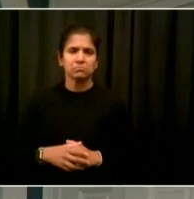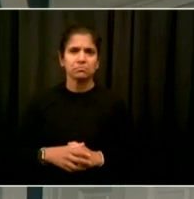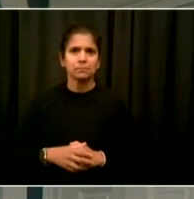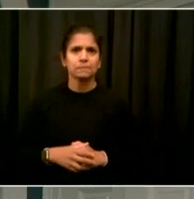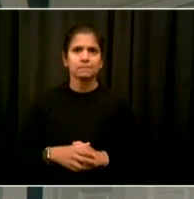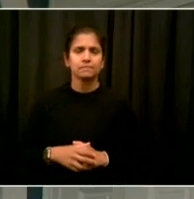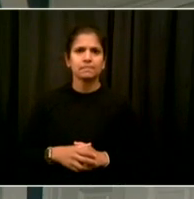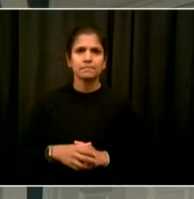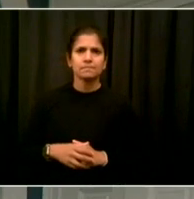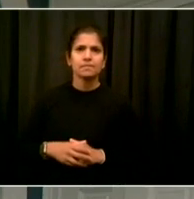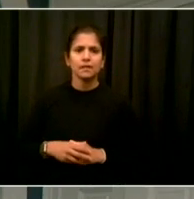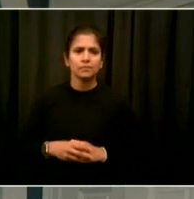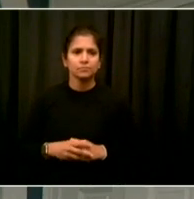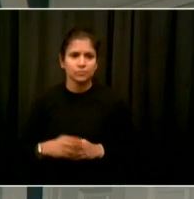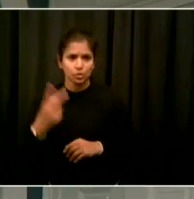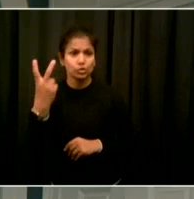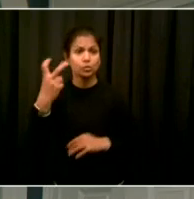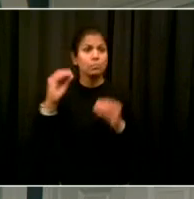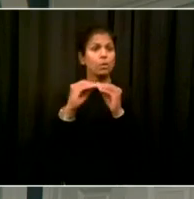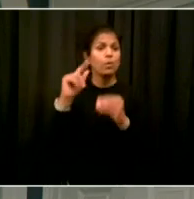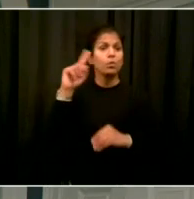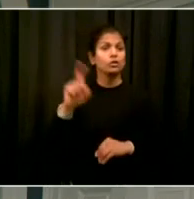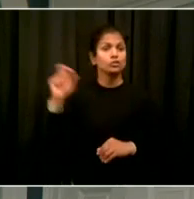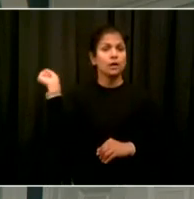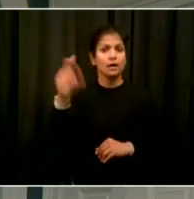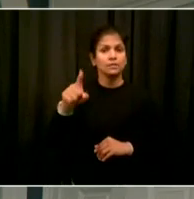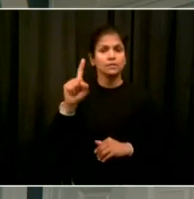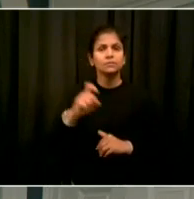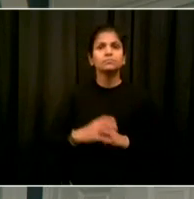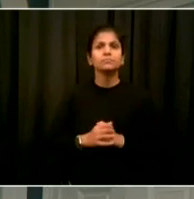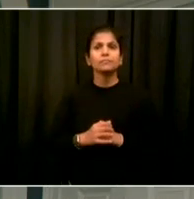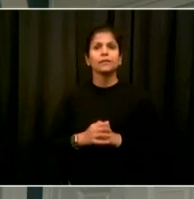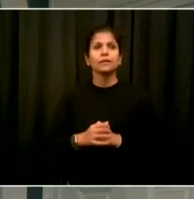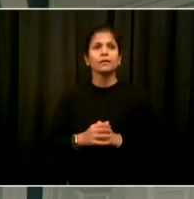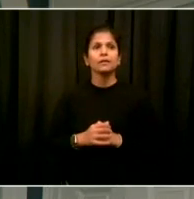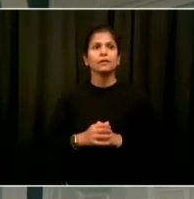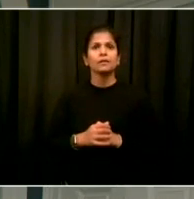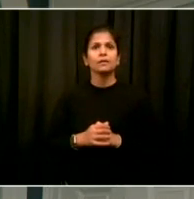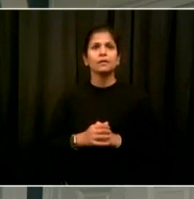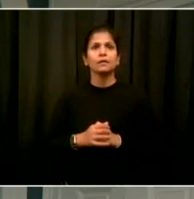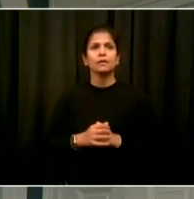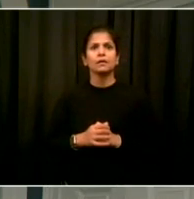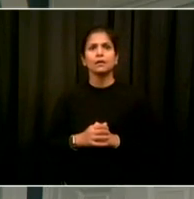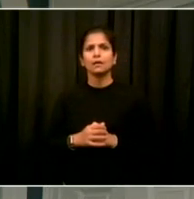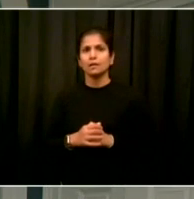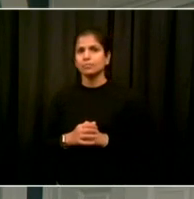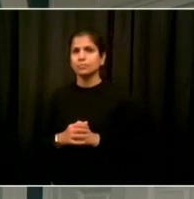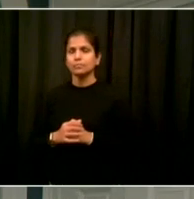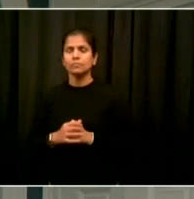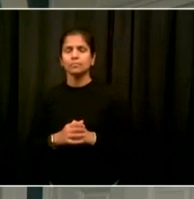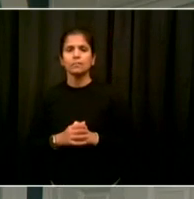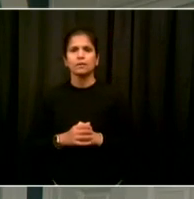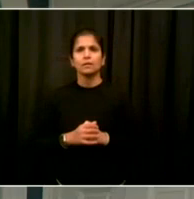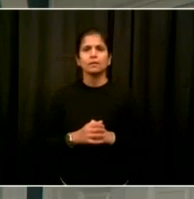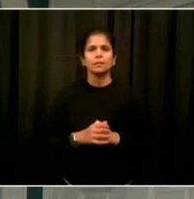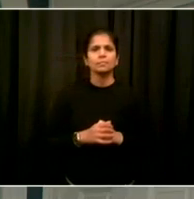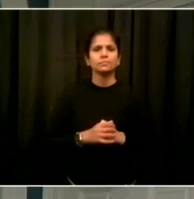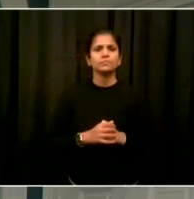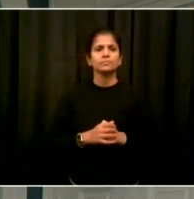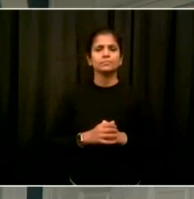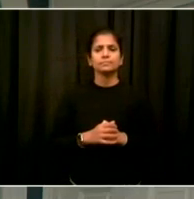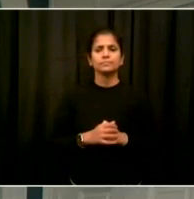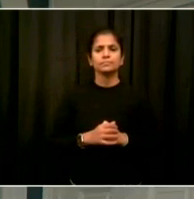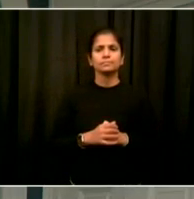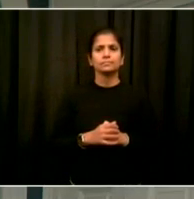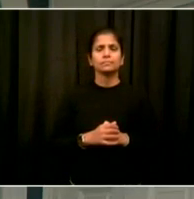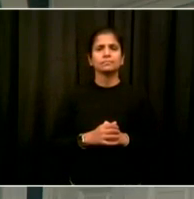And if I could add my congratulations to Chief Holmes. I know my colleagues and I look forward to covering your work. And I wanted to ask you, Chief,